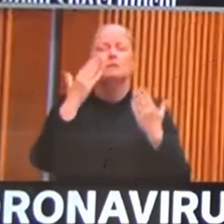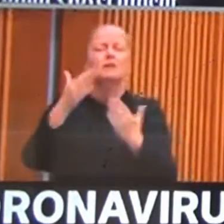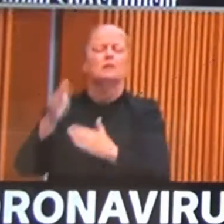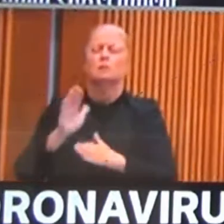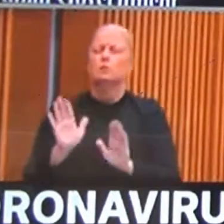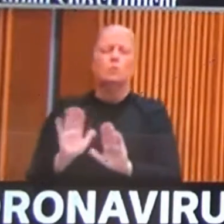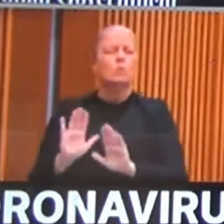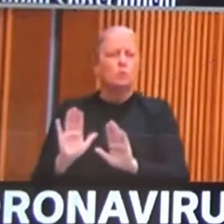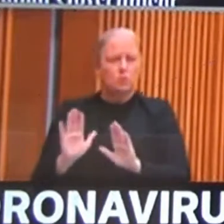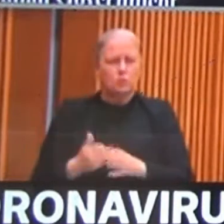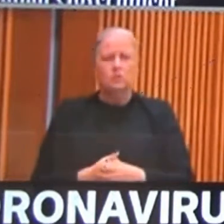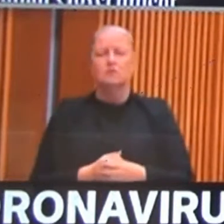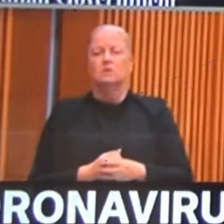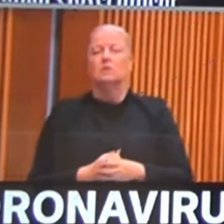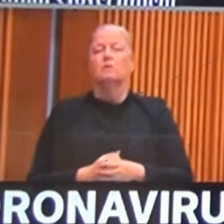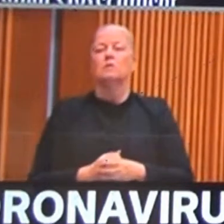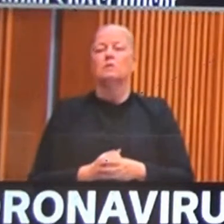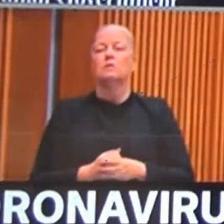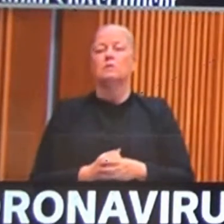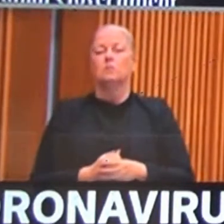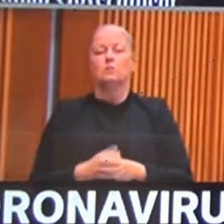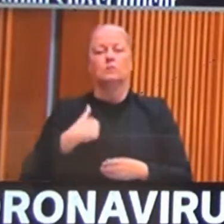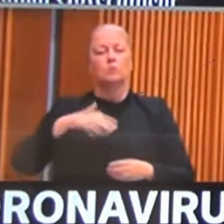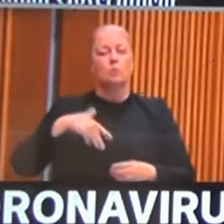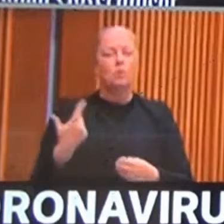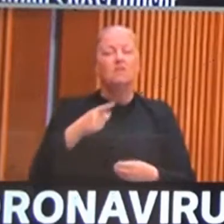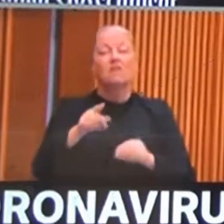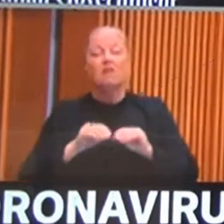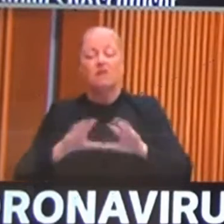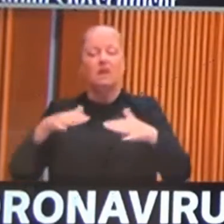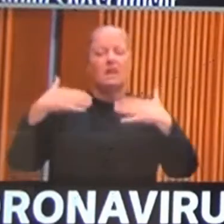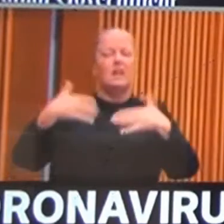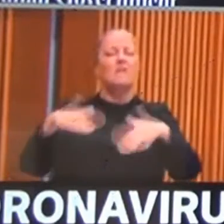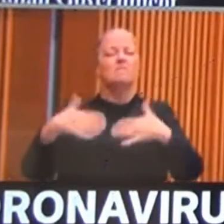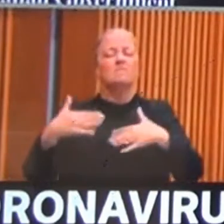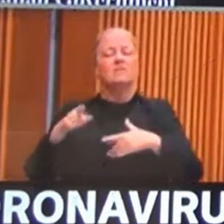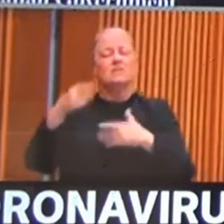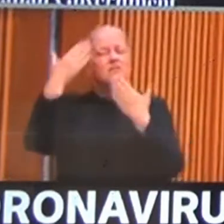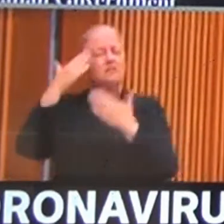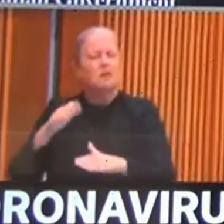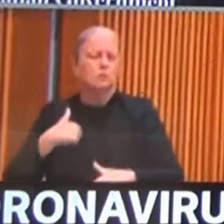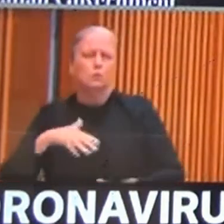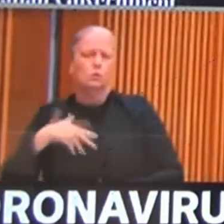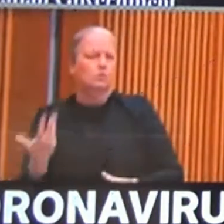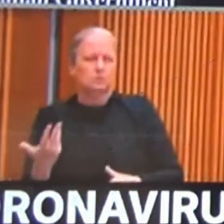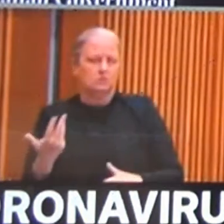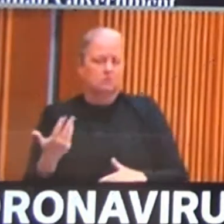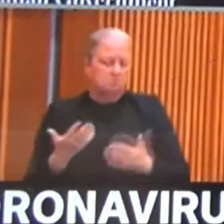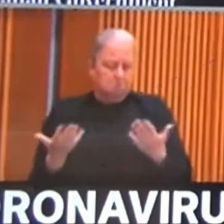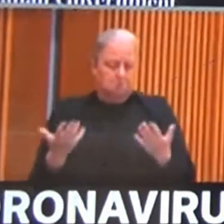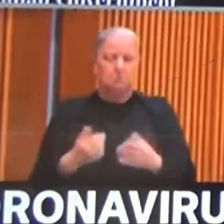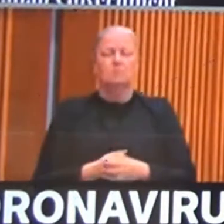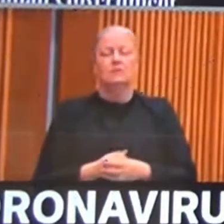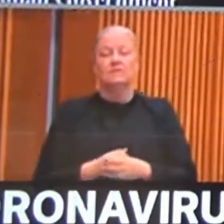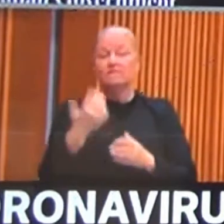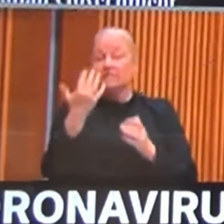about this idea of herd immunity. We've rejected that as a country because herd immunity is 60% of the population on the best advice we have,